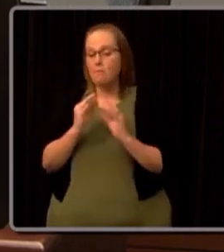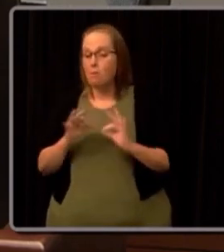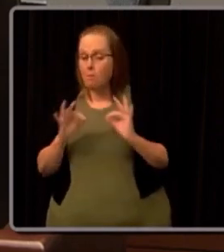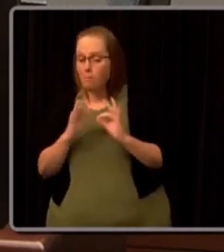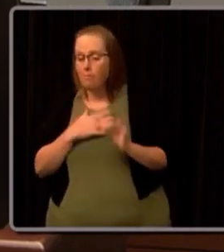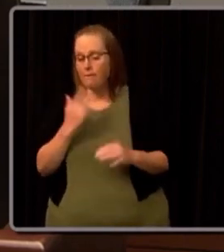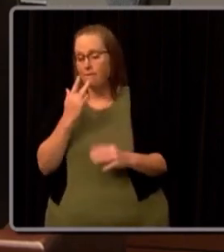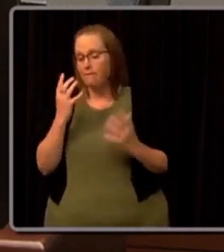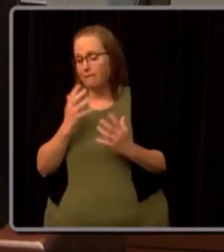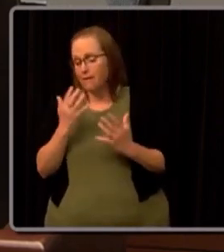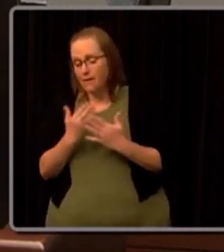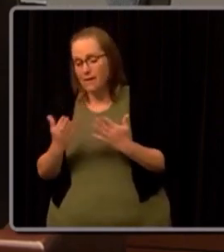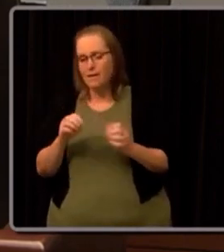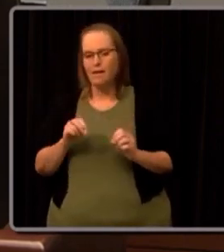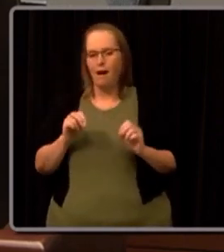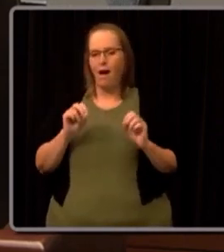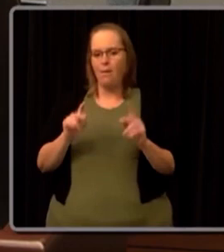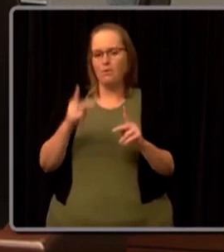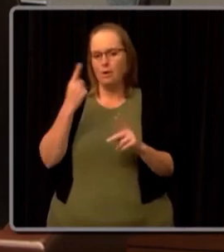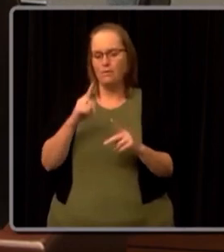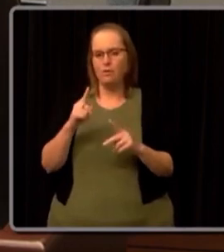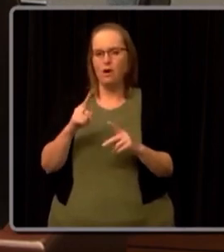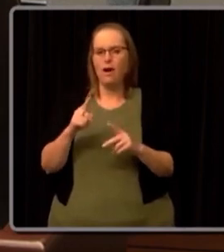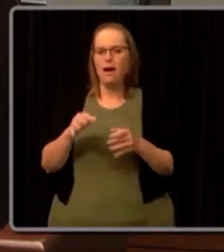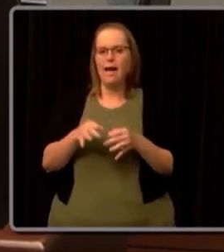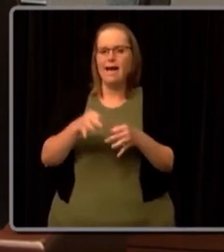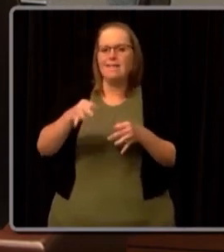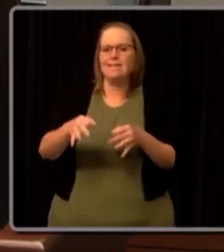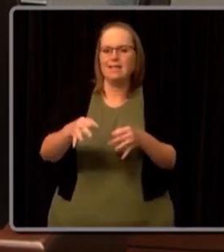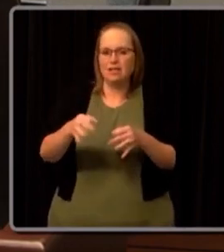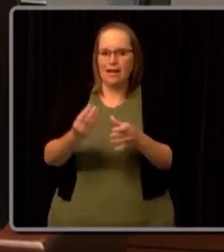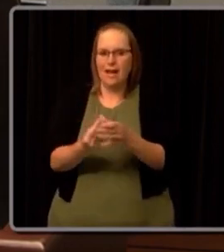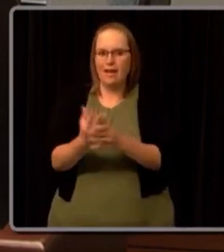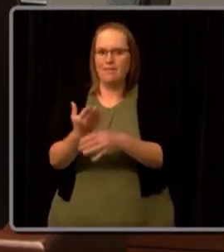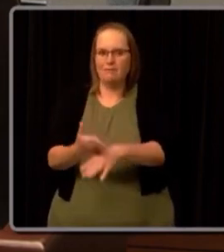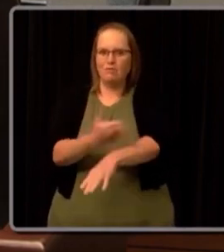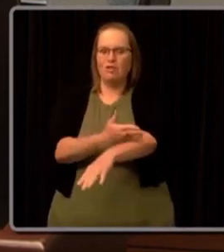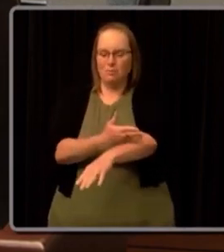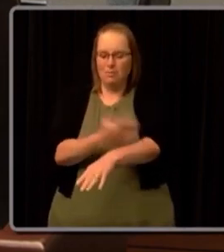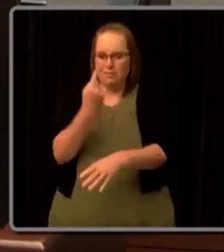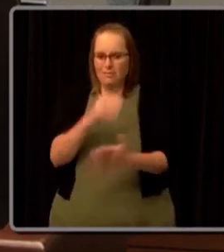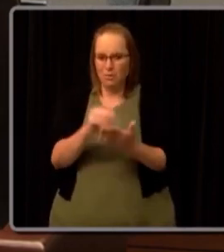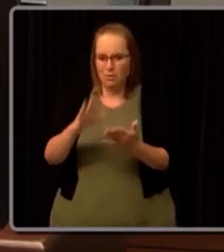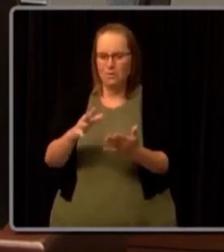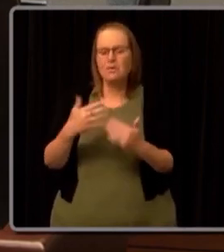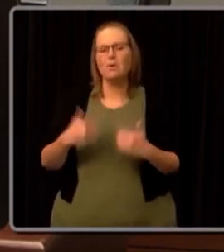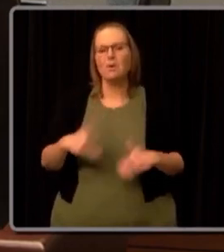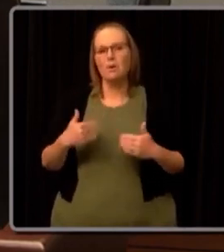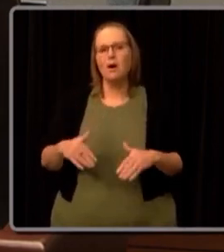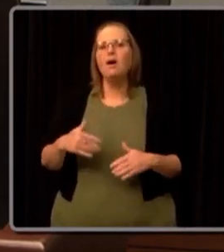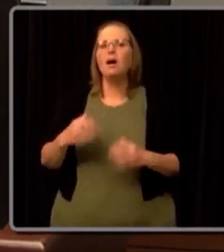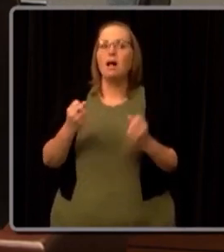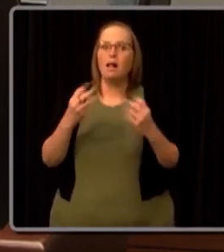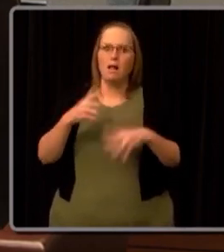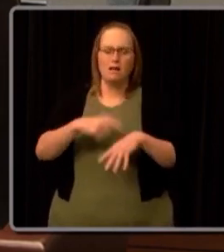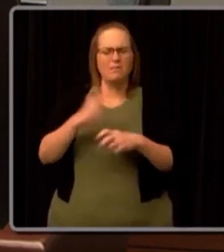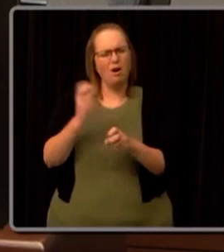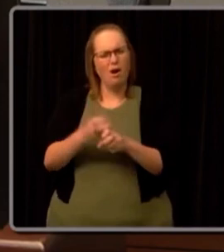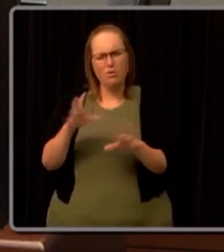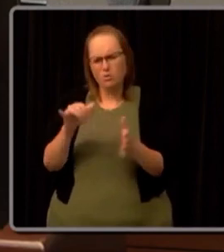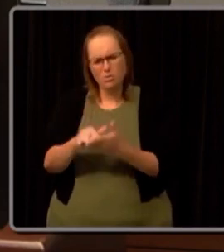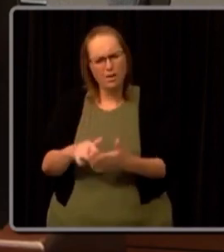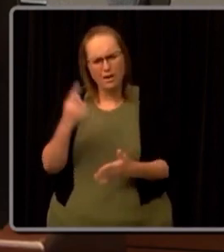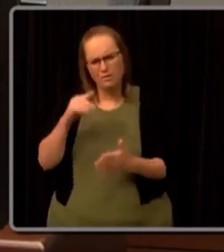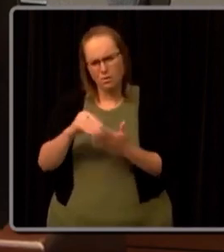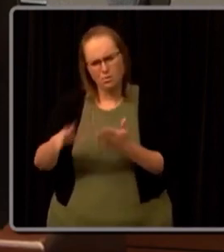favorite pieces of this is the opportunities for extension and enrichment for students. As you know, a lot of times, that's difficult to achieve. And